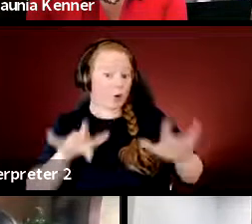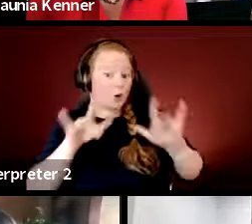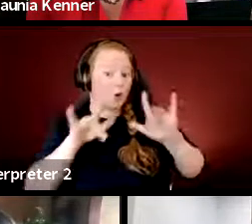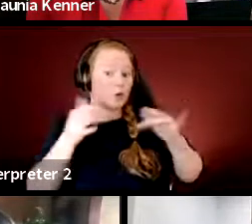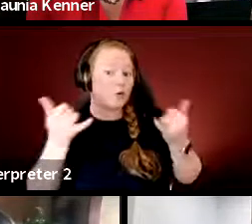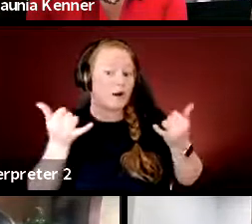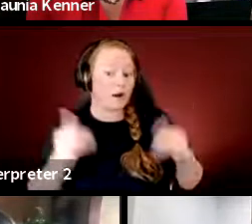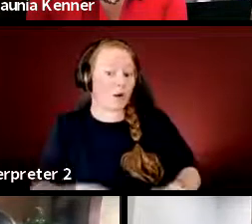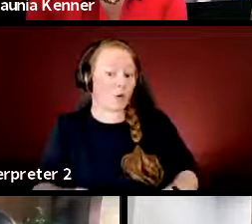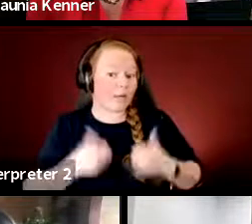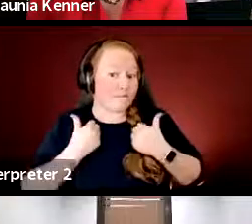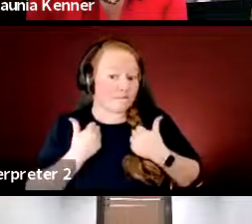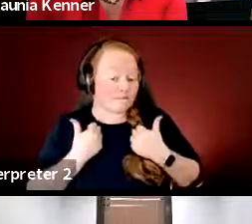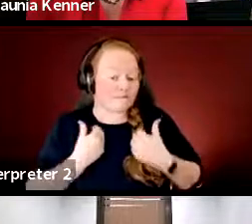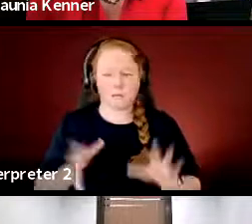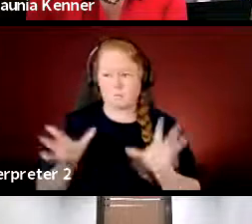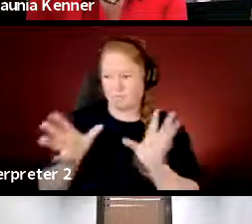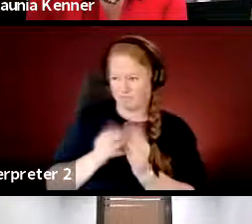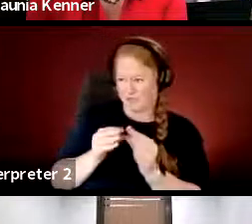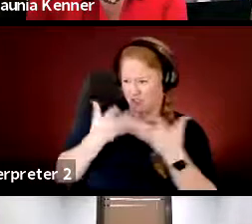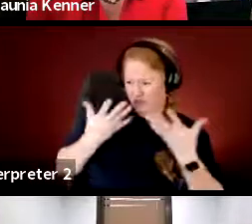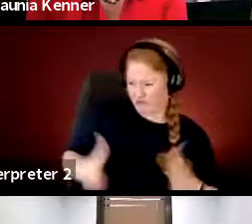So the meeting is over, correct?